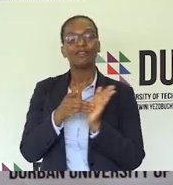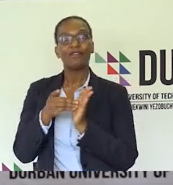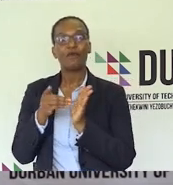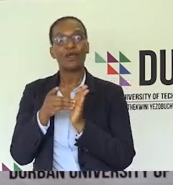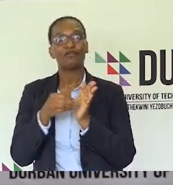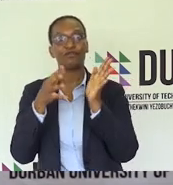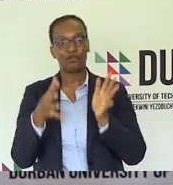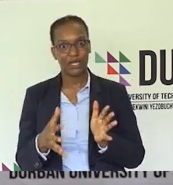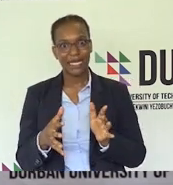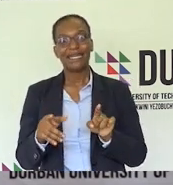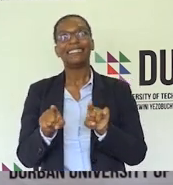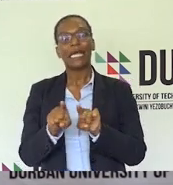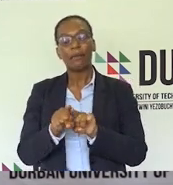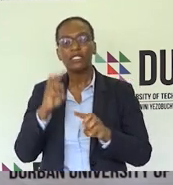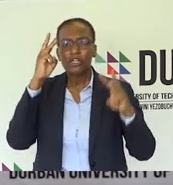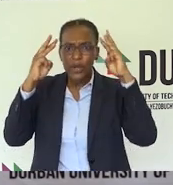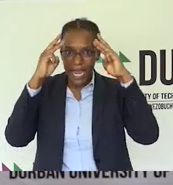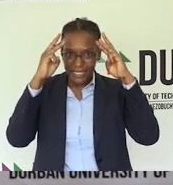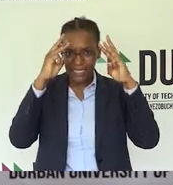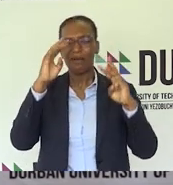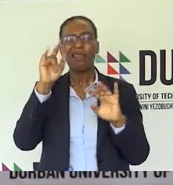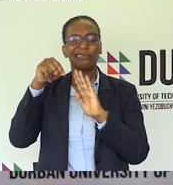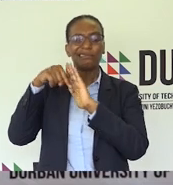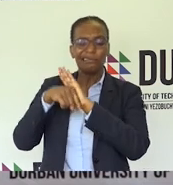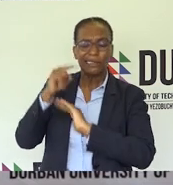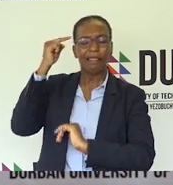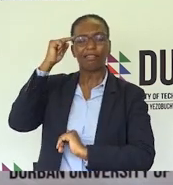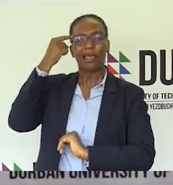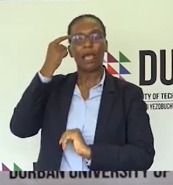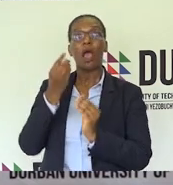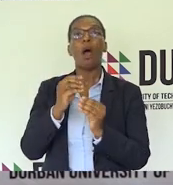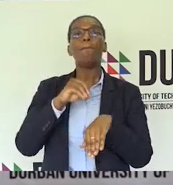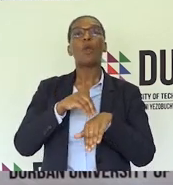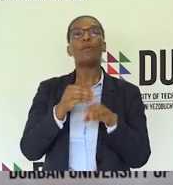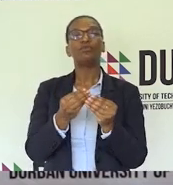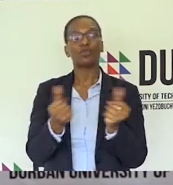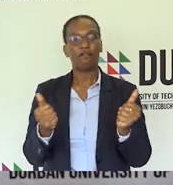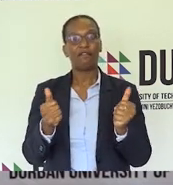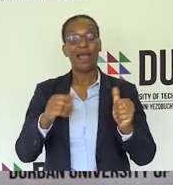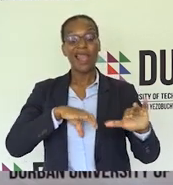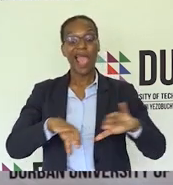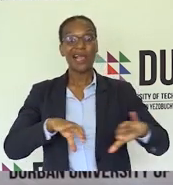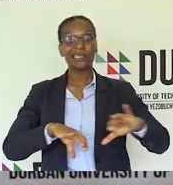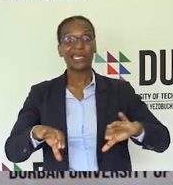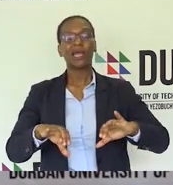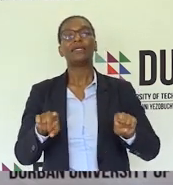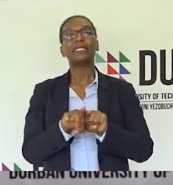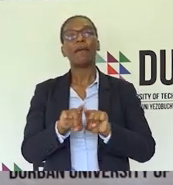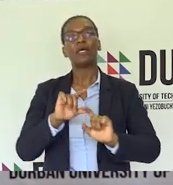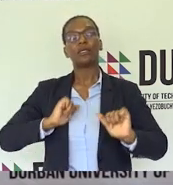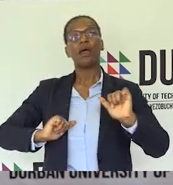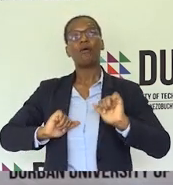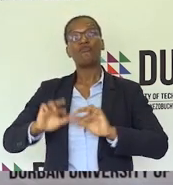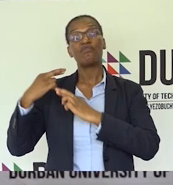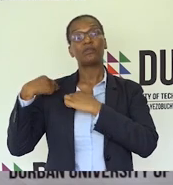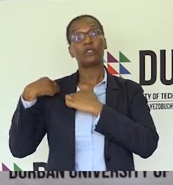of students as creative, critical thinkers, problem solvers, active and responsible